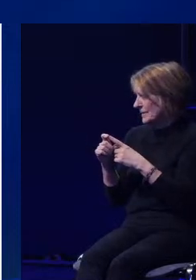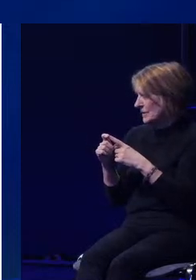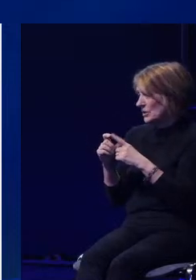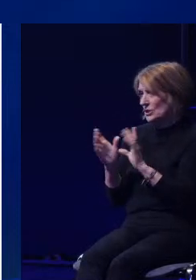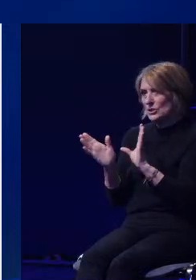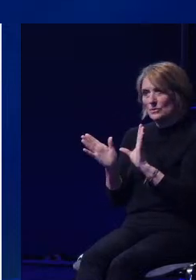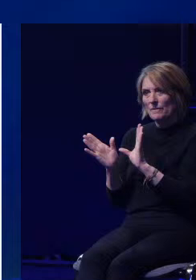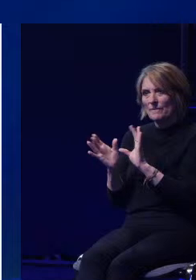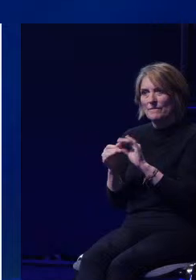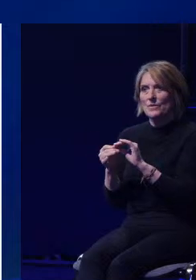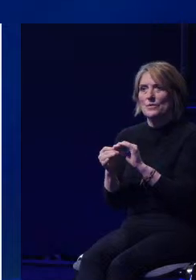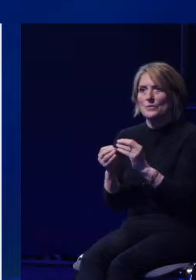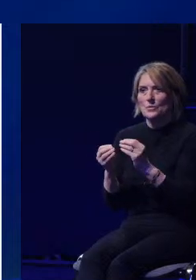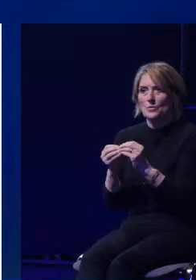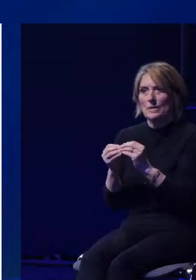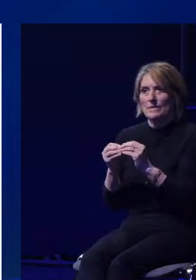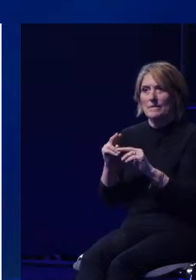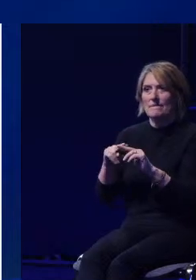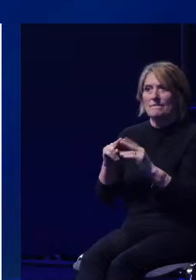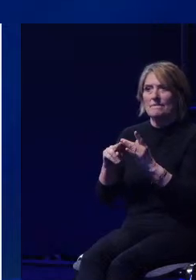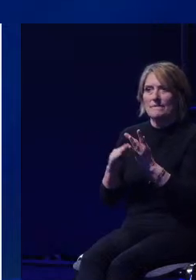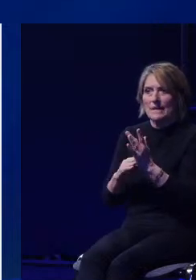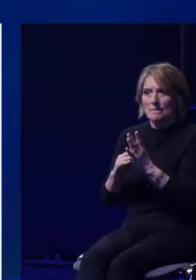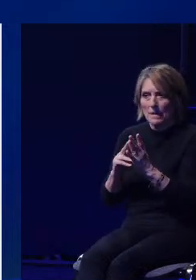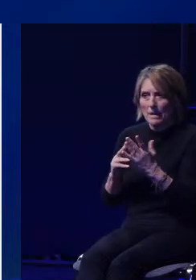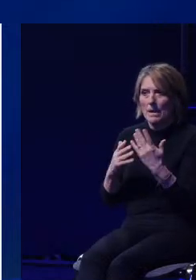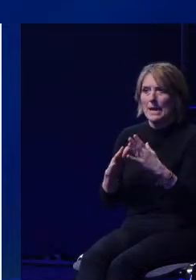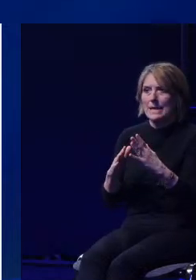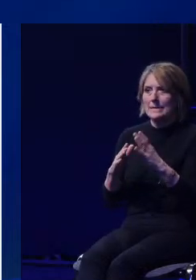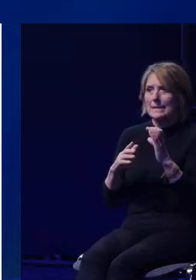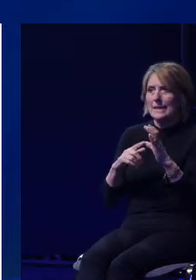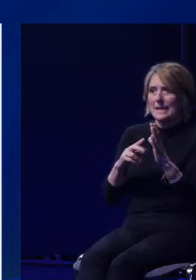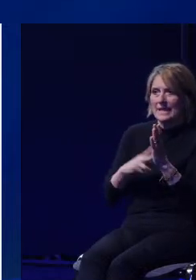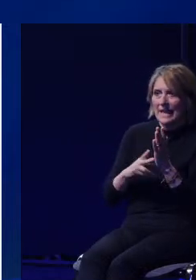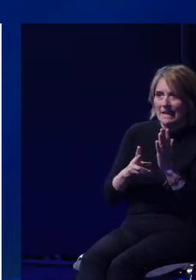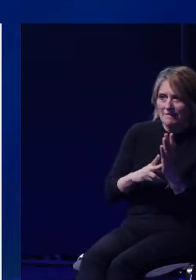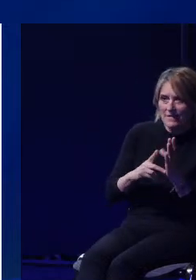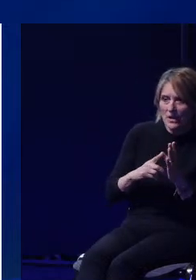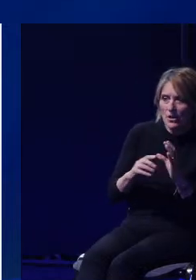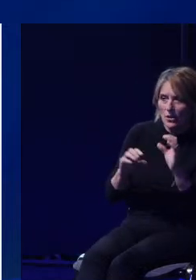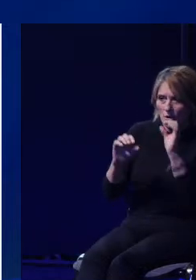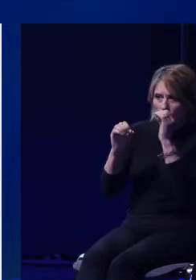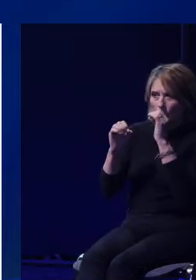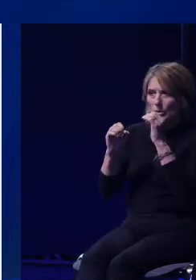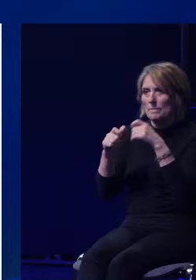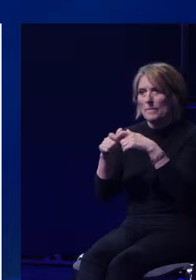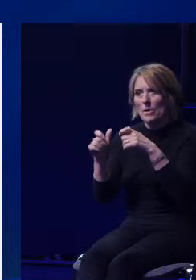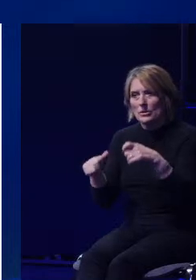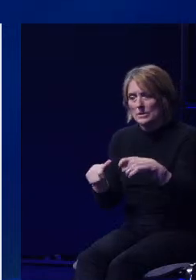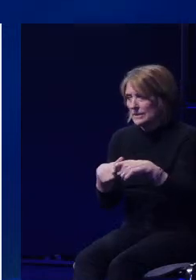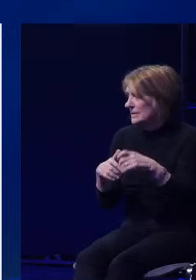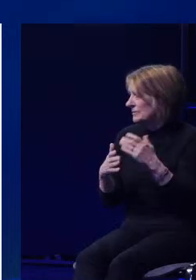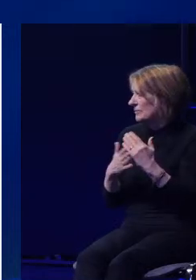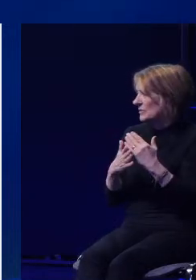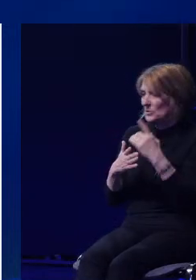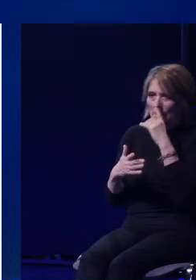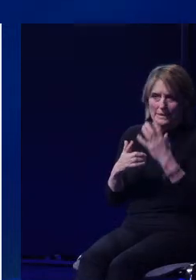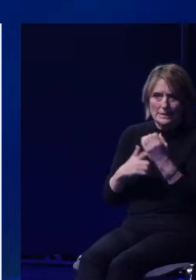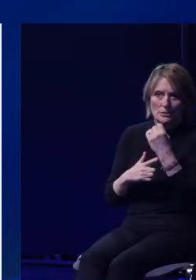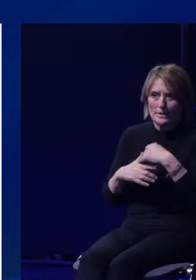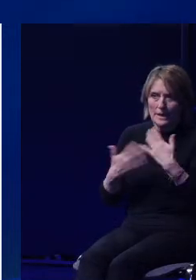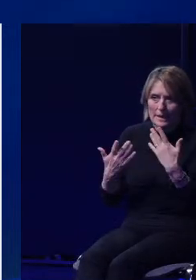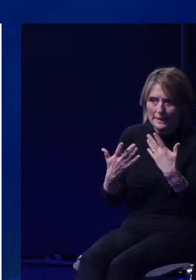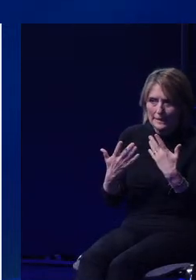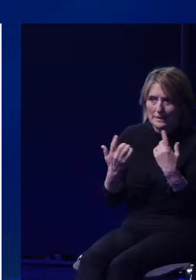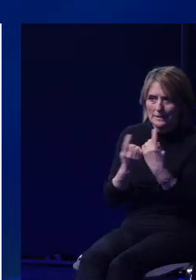fused with Figma and maybe Canva for 3D, if that makes sense. Google Docs simply because it runs on any device and